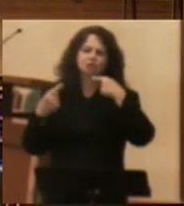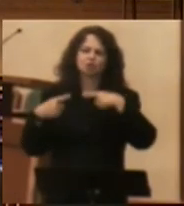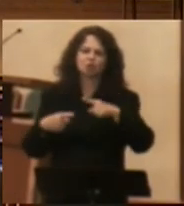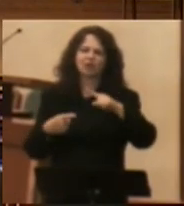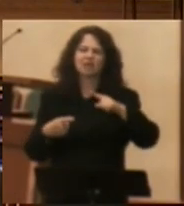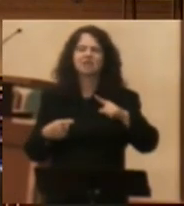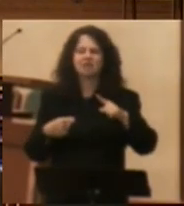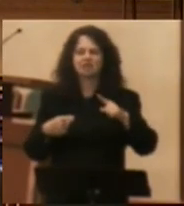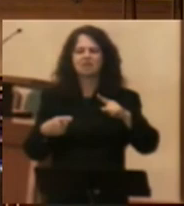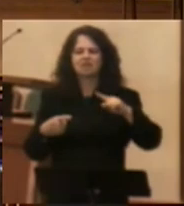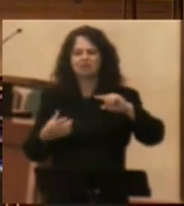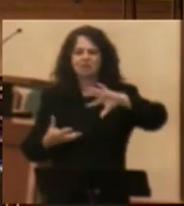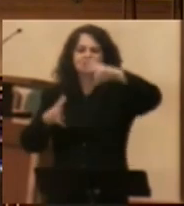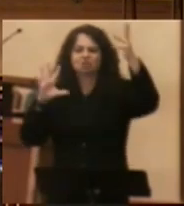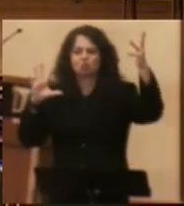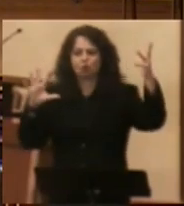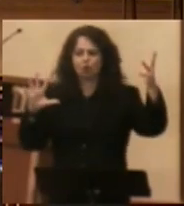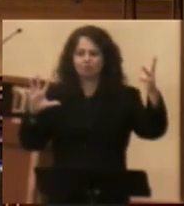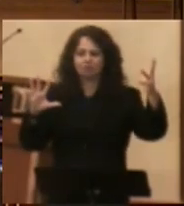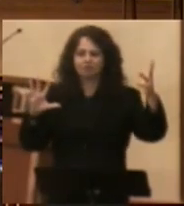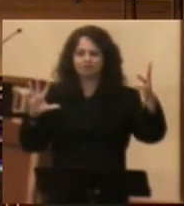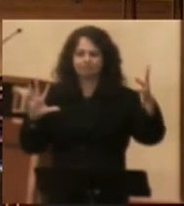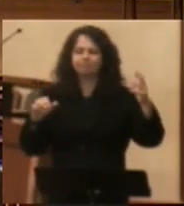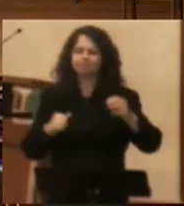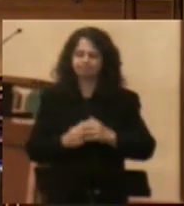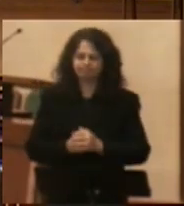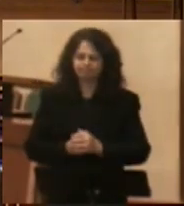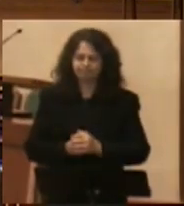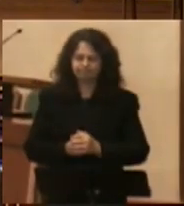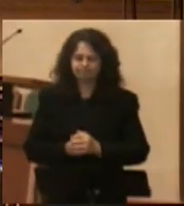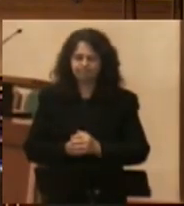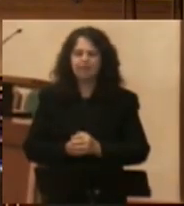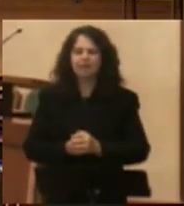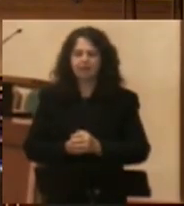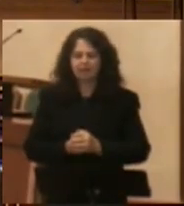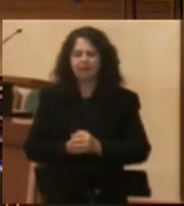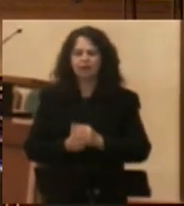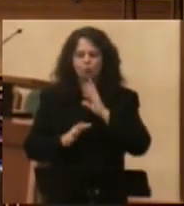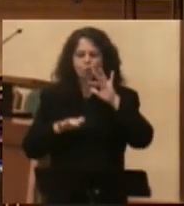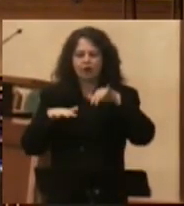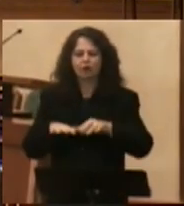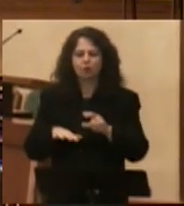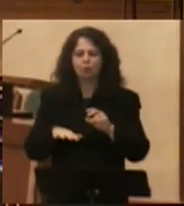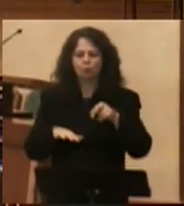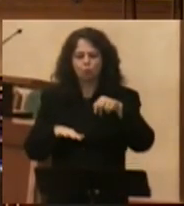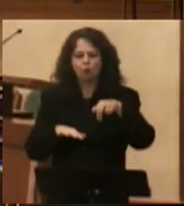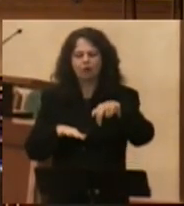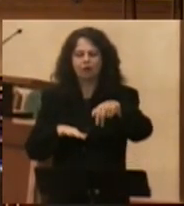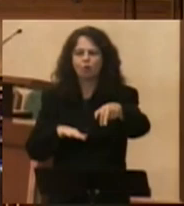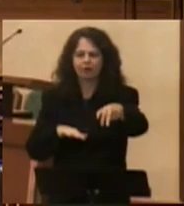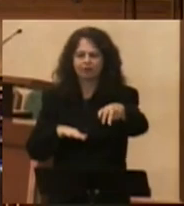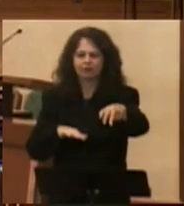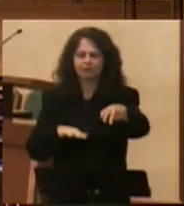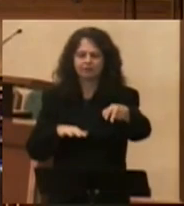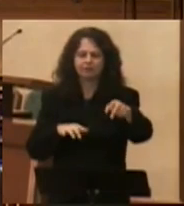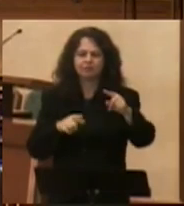the pontoon in the middle of Lake Zumbro and make our way to the shore? That doesn't seem very